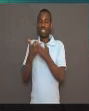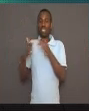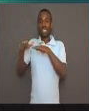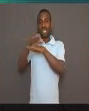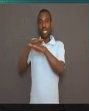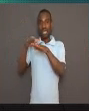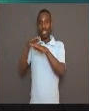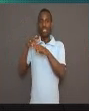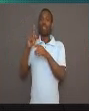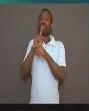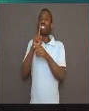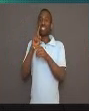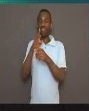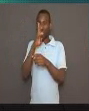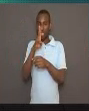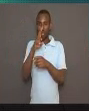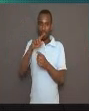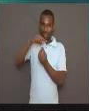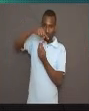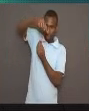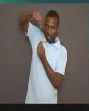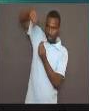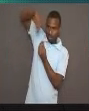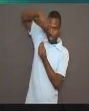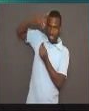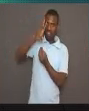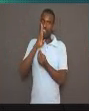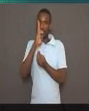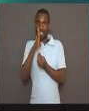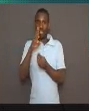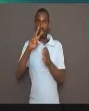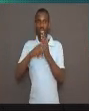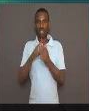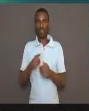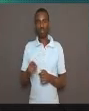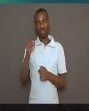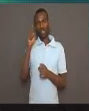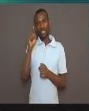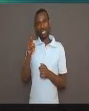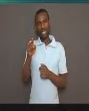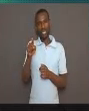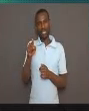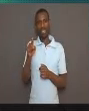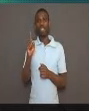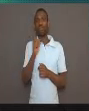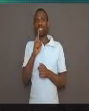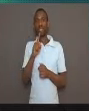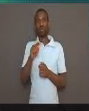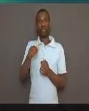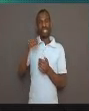Surface energy measures the disruption of intermolecular